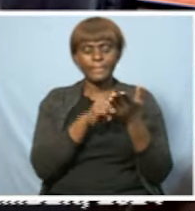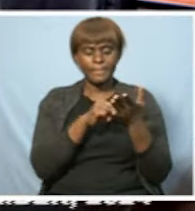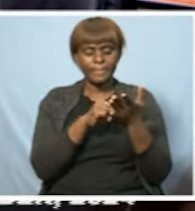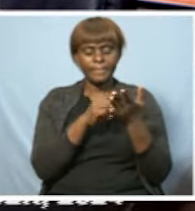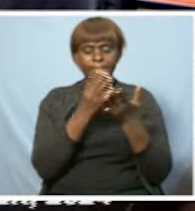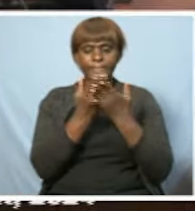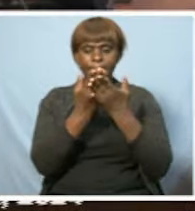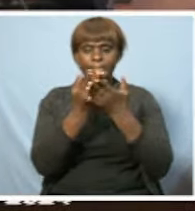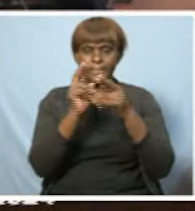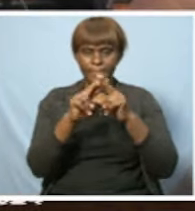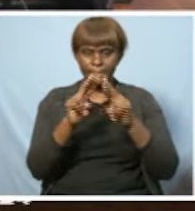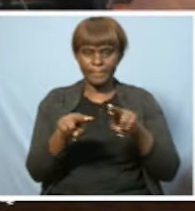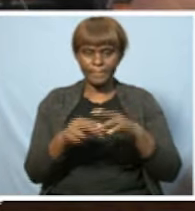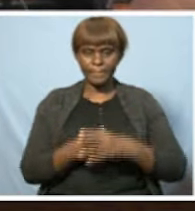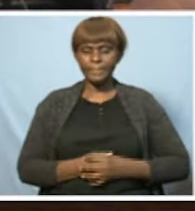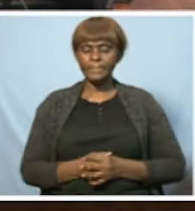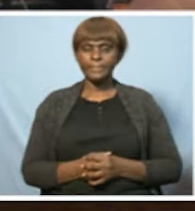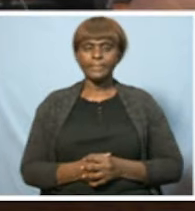submit, Chair.